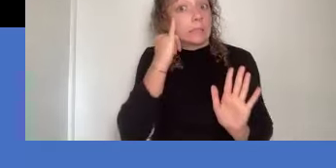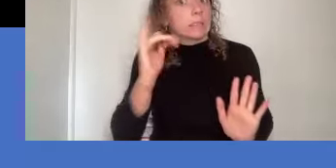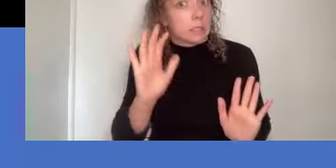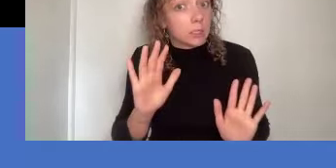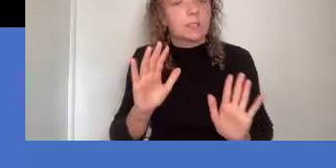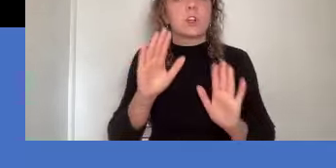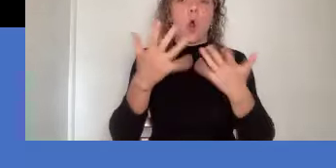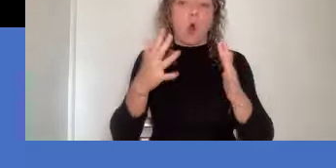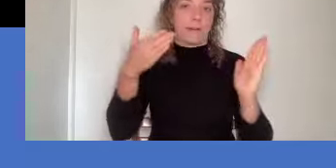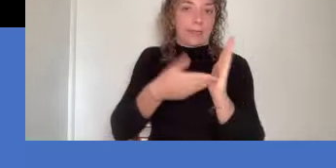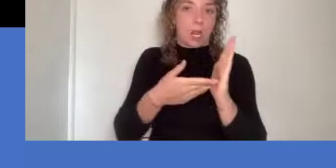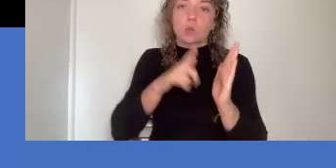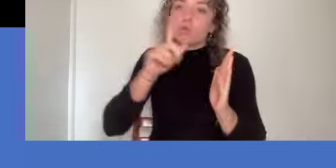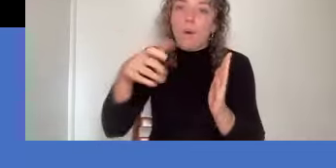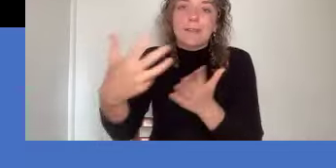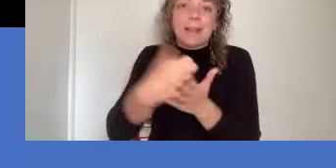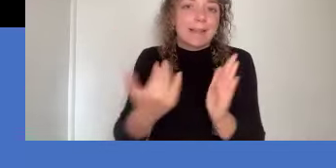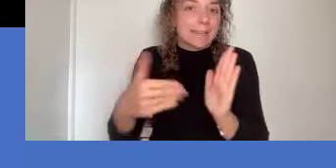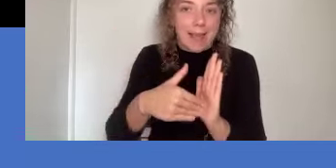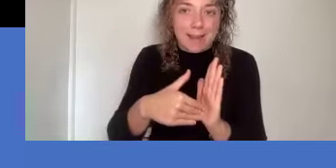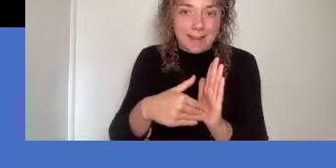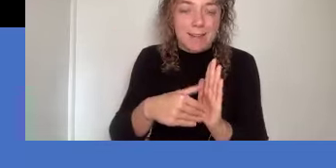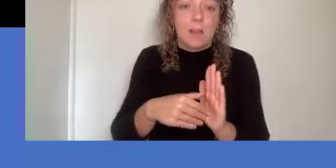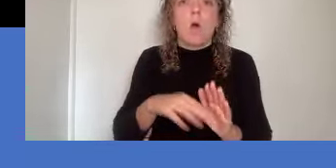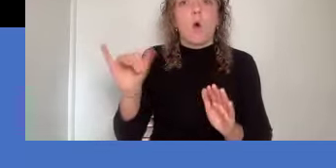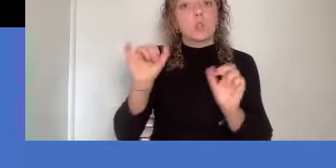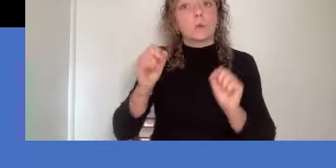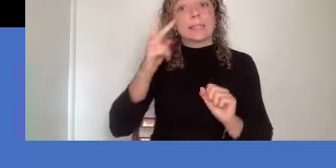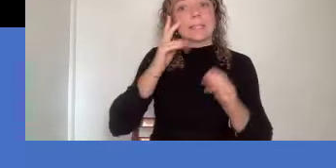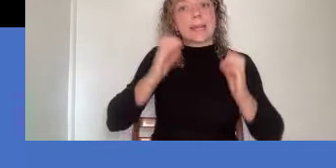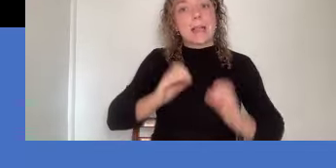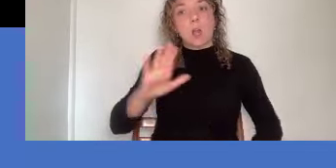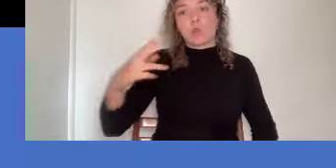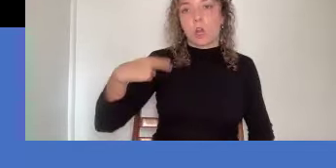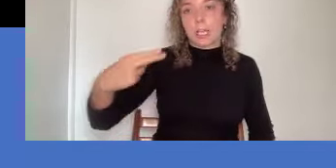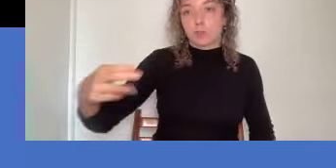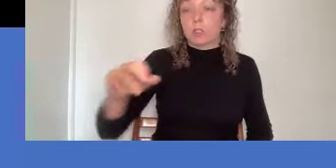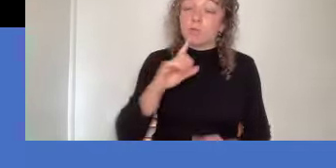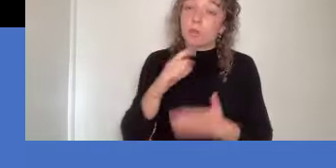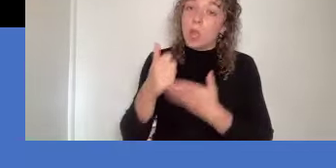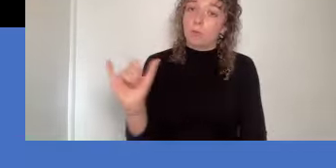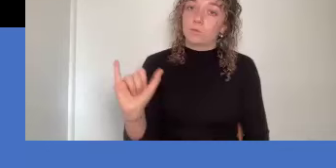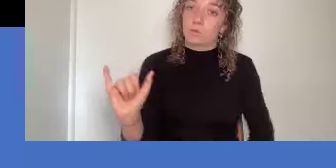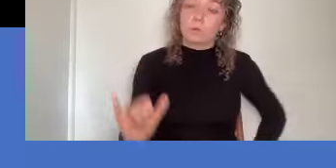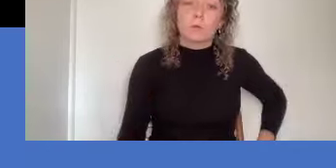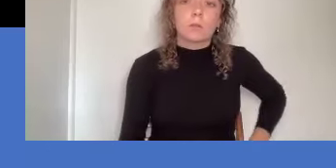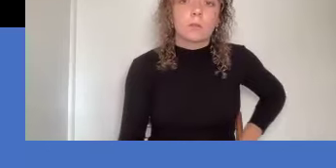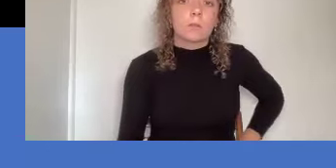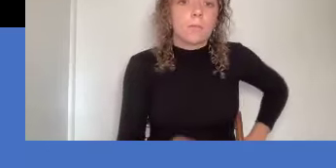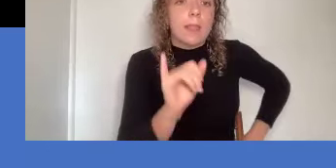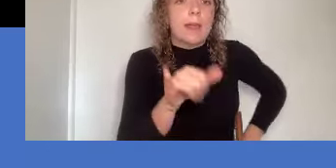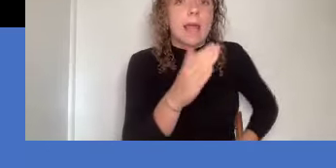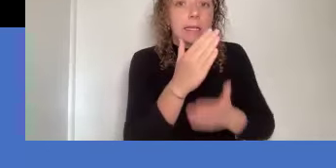don't have to collect it all again, right? Plus, they can see a client's history, which can be very helpful. This section